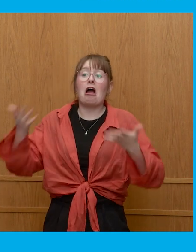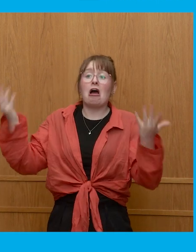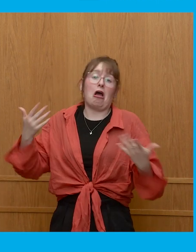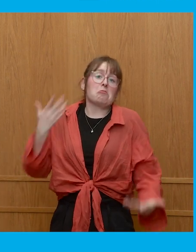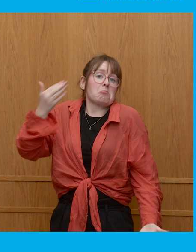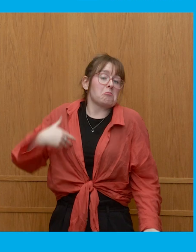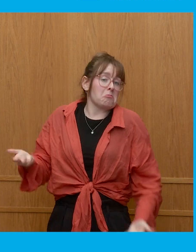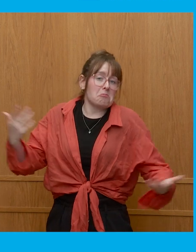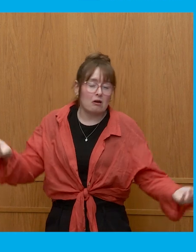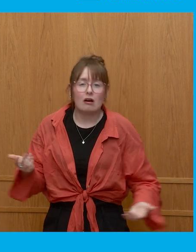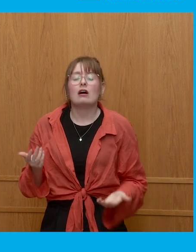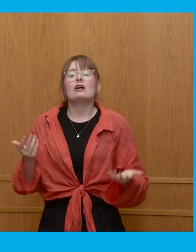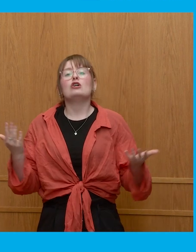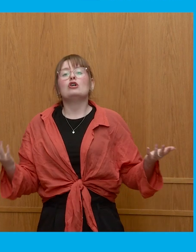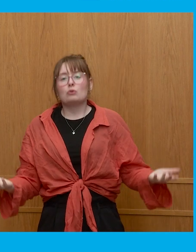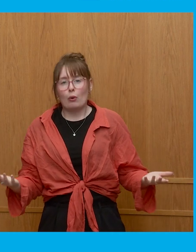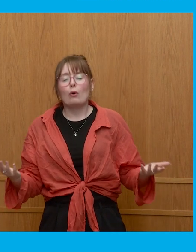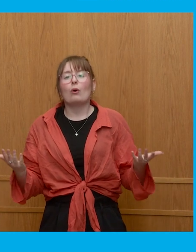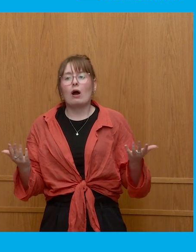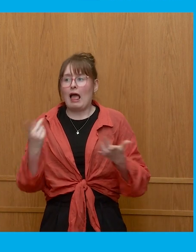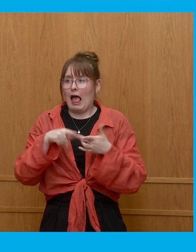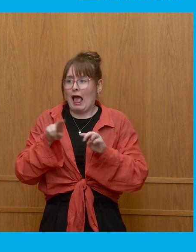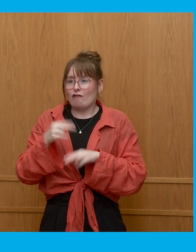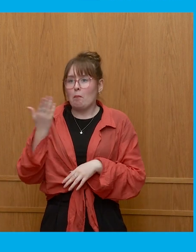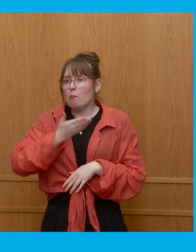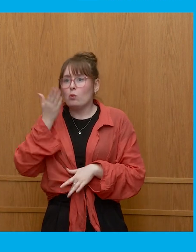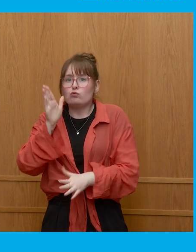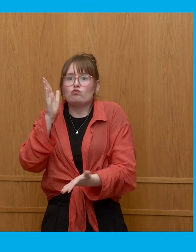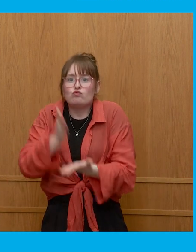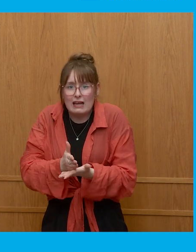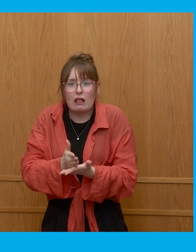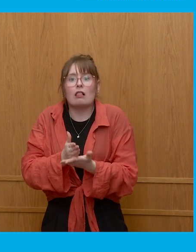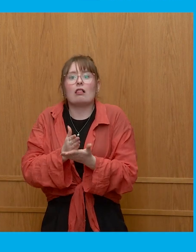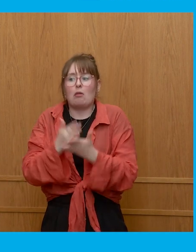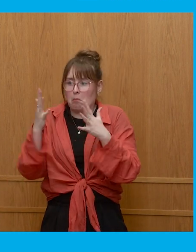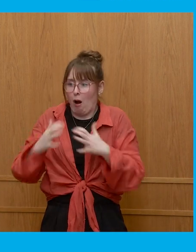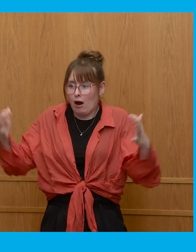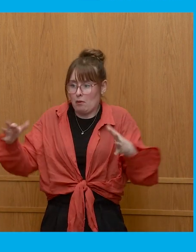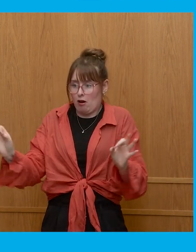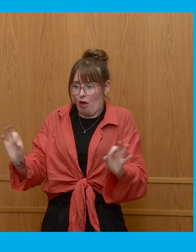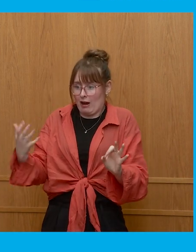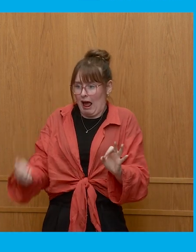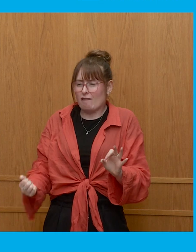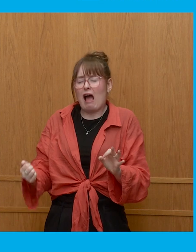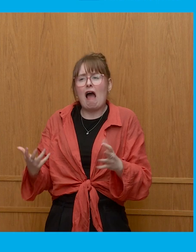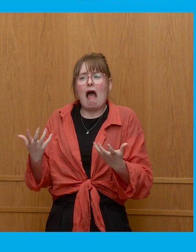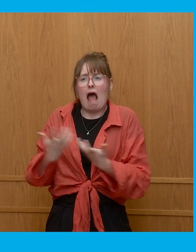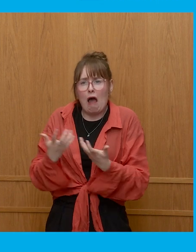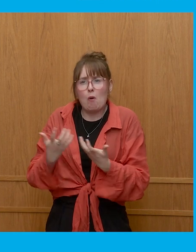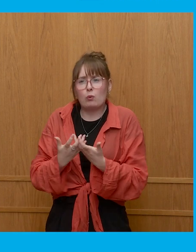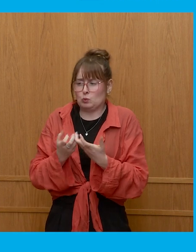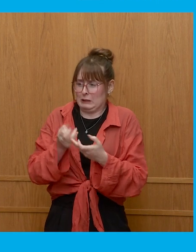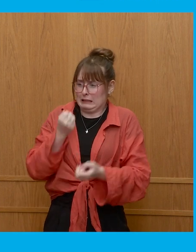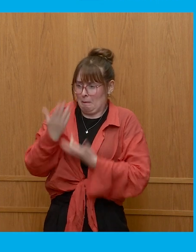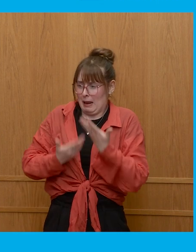of course, because if you don't have a real body of a parliament, how can you explain